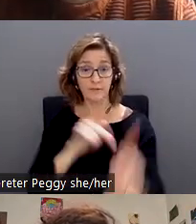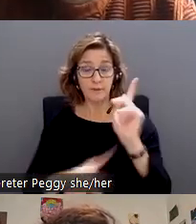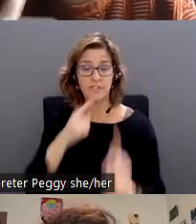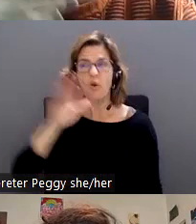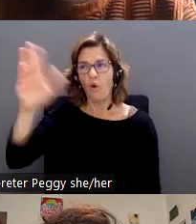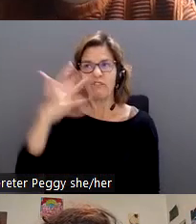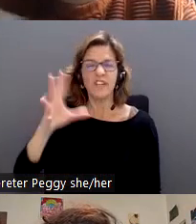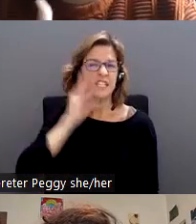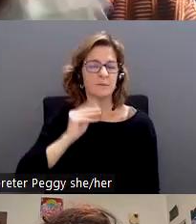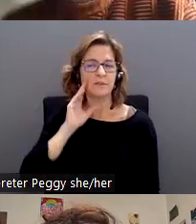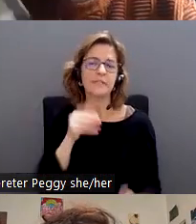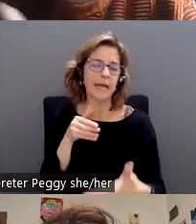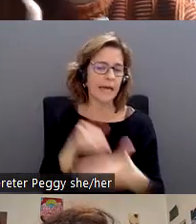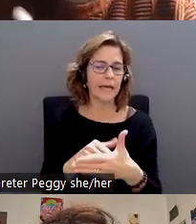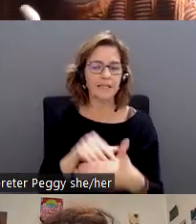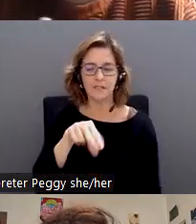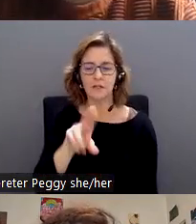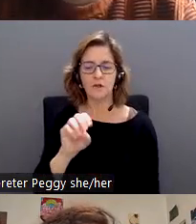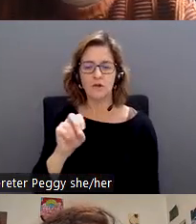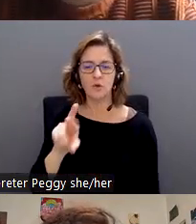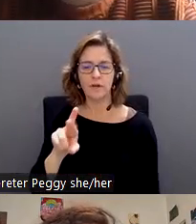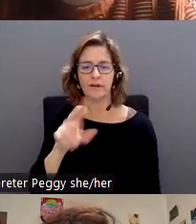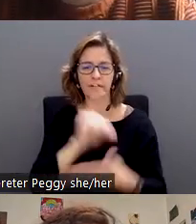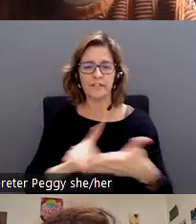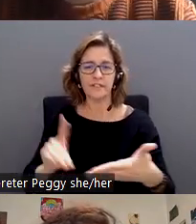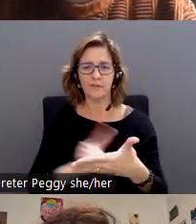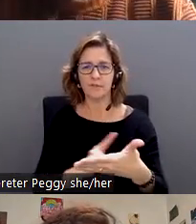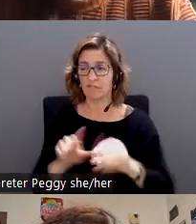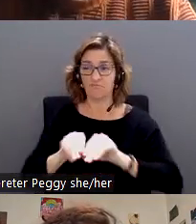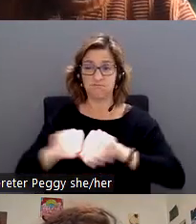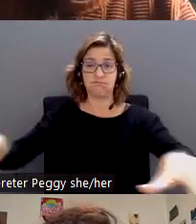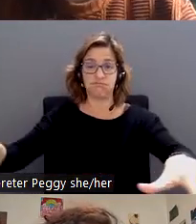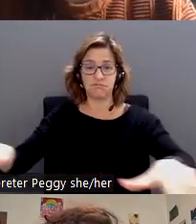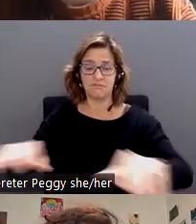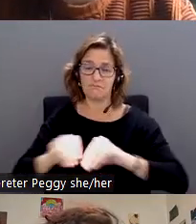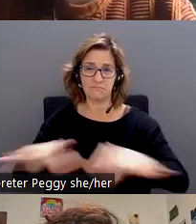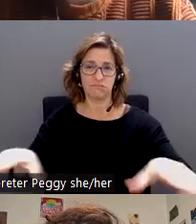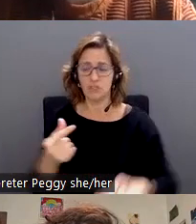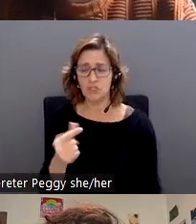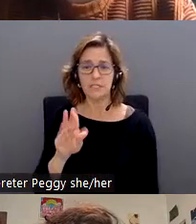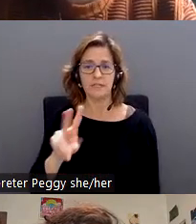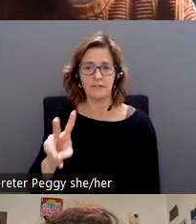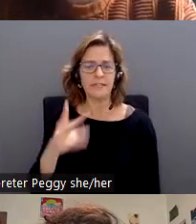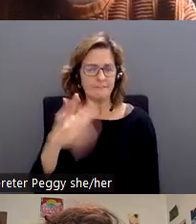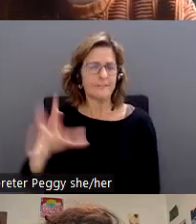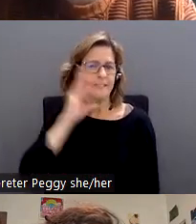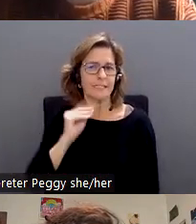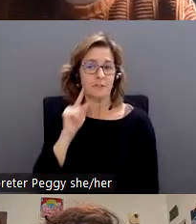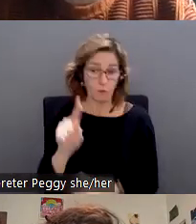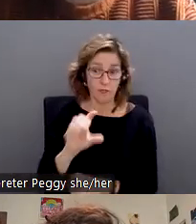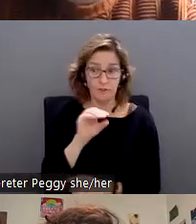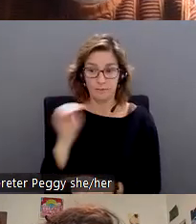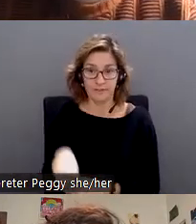So just showing the endemic nature, right, of gender-based violence here and discrimination in